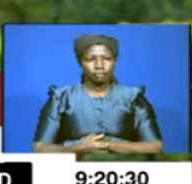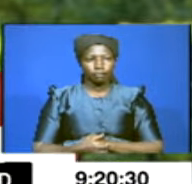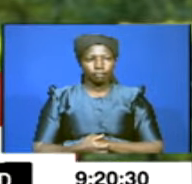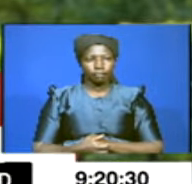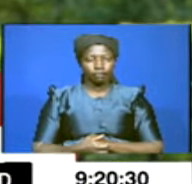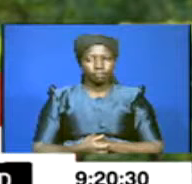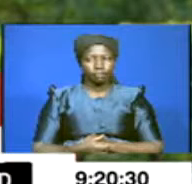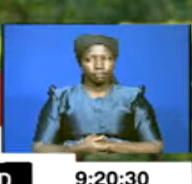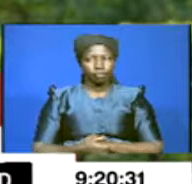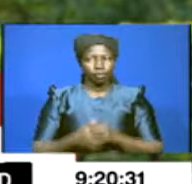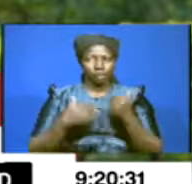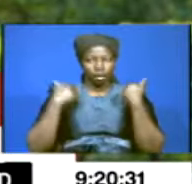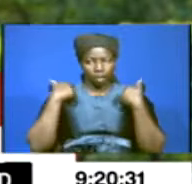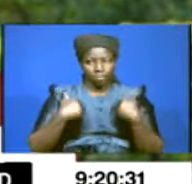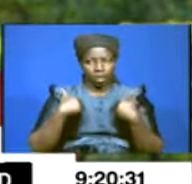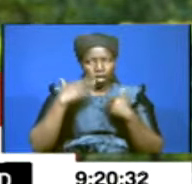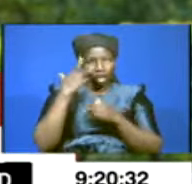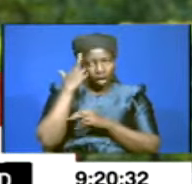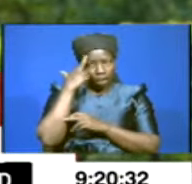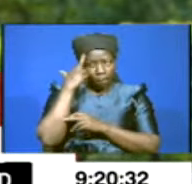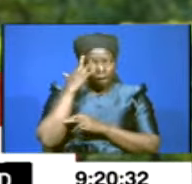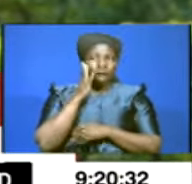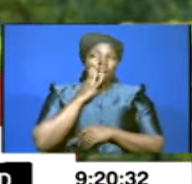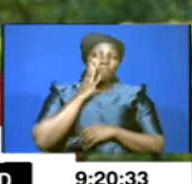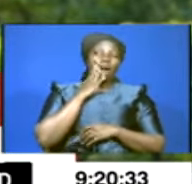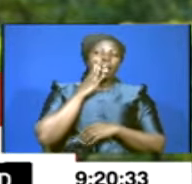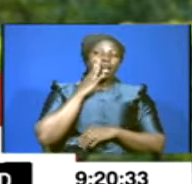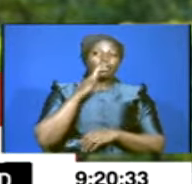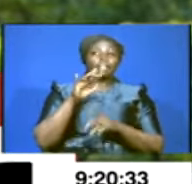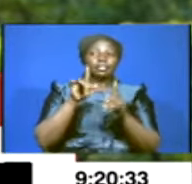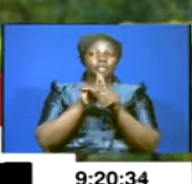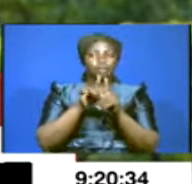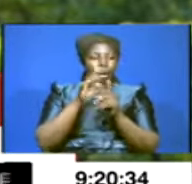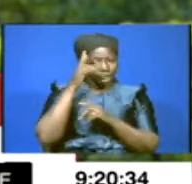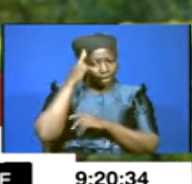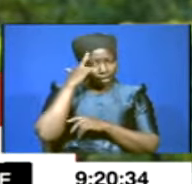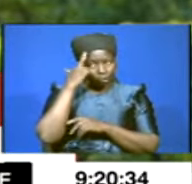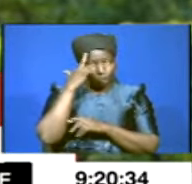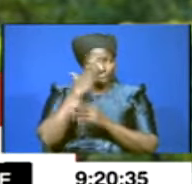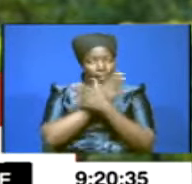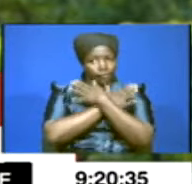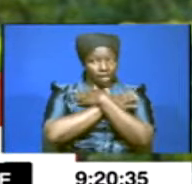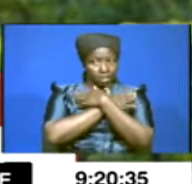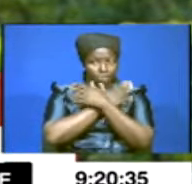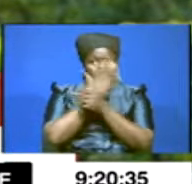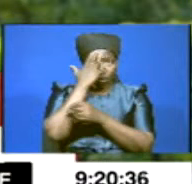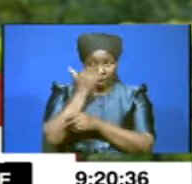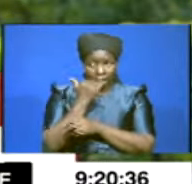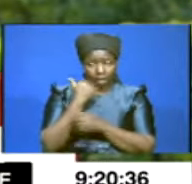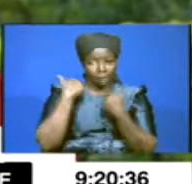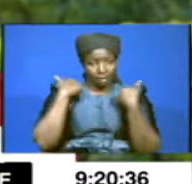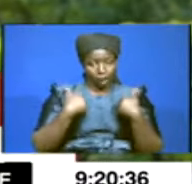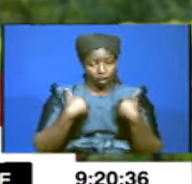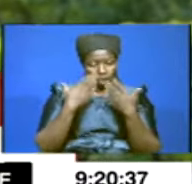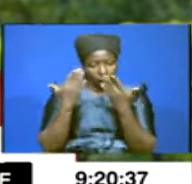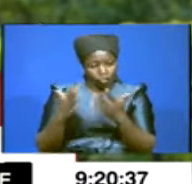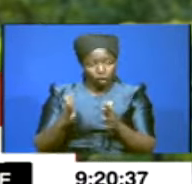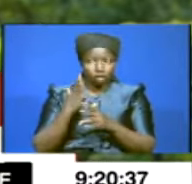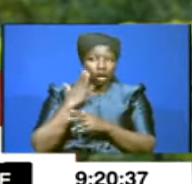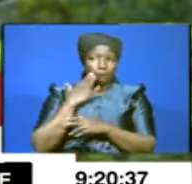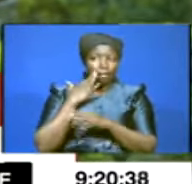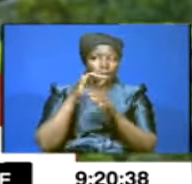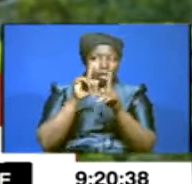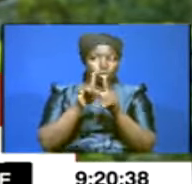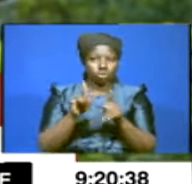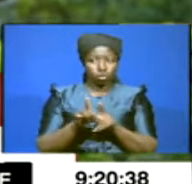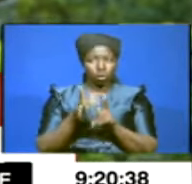I remember the mother, first and foremost, and then I remember the friendship, because not only did I lose a mother, I also lost my best